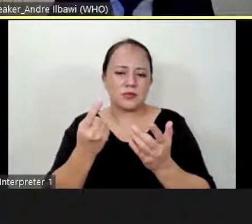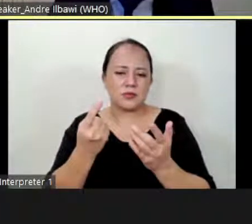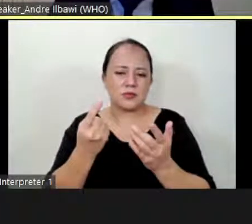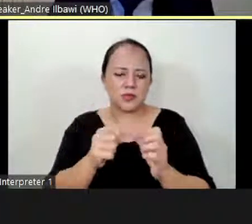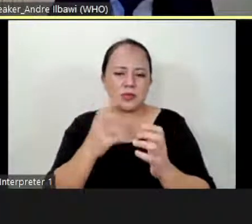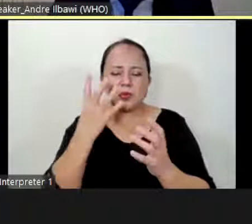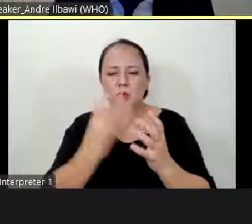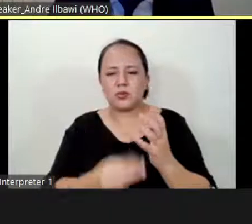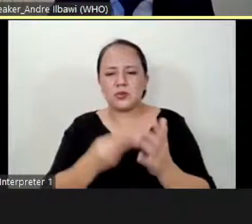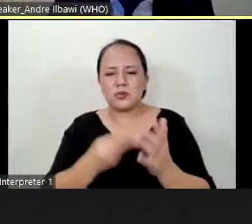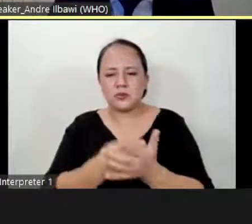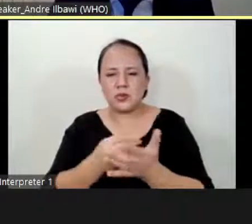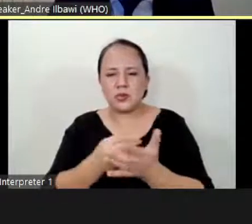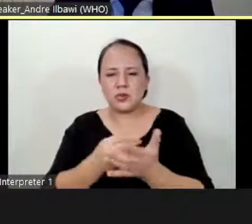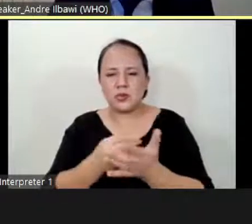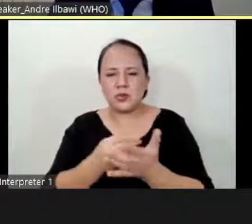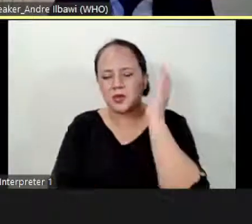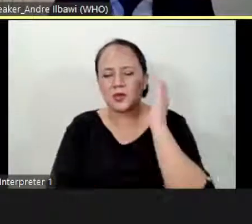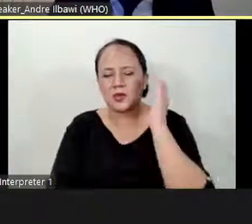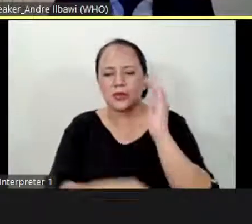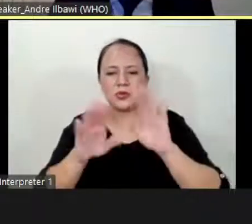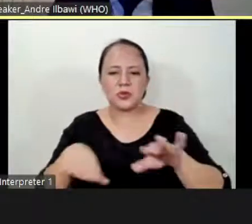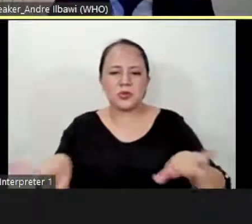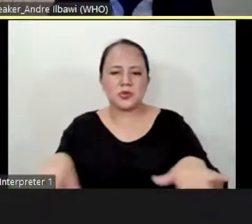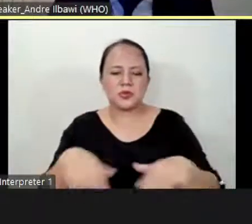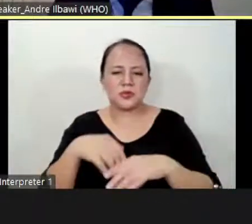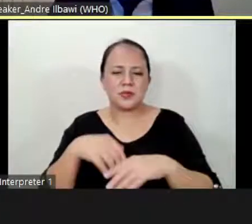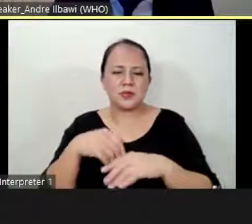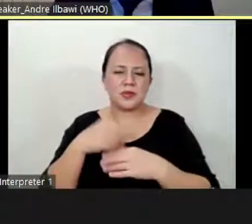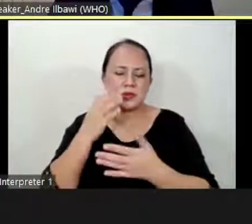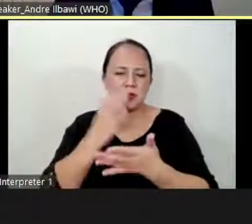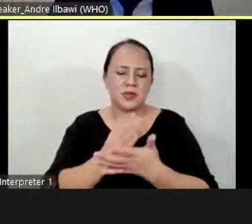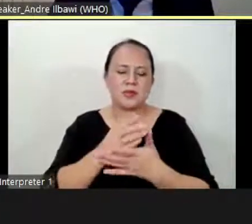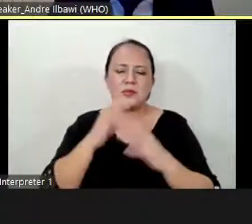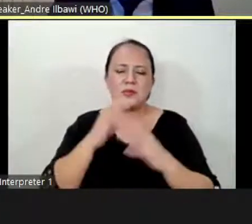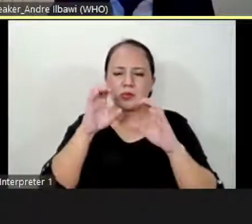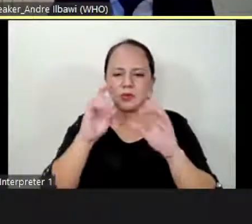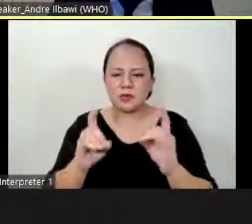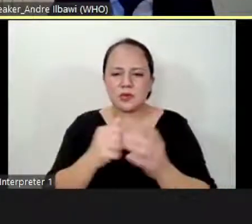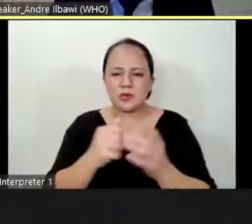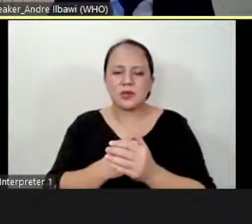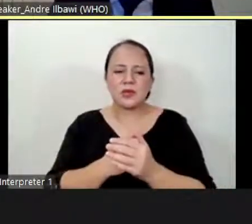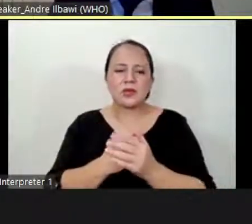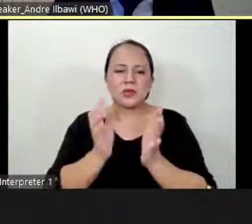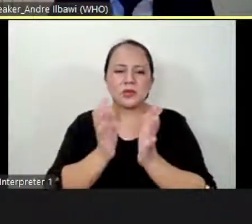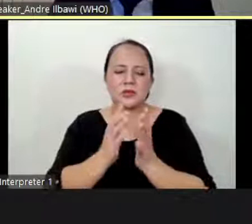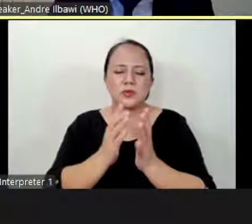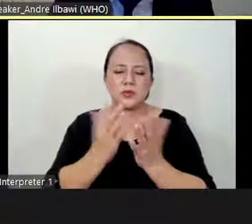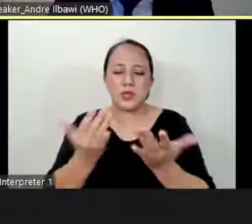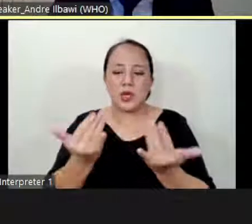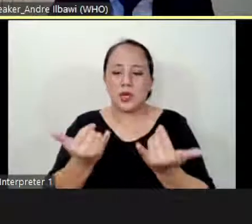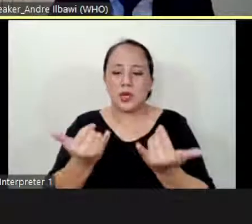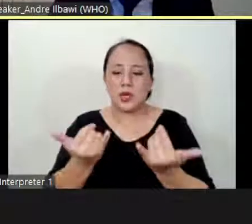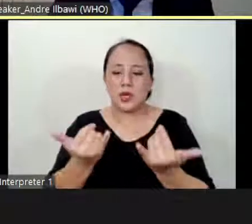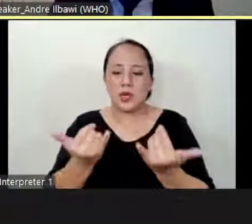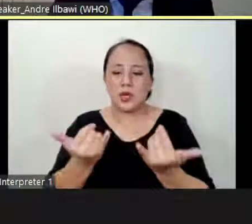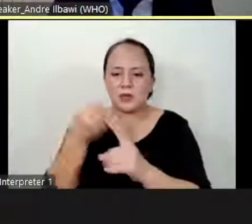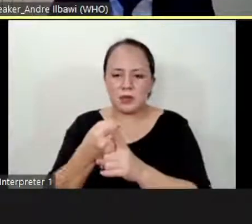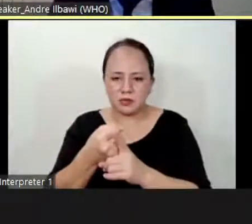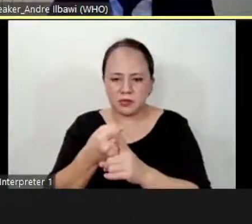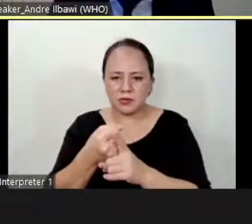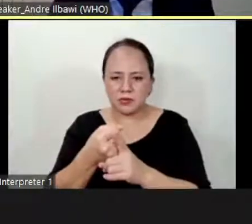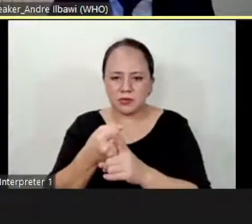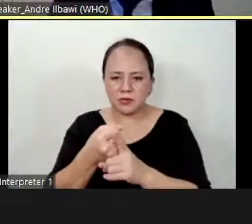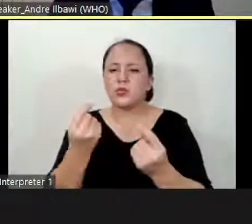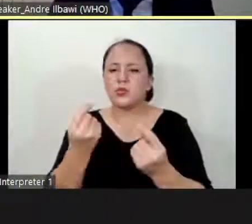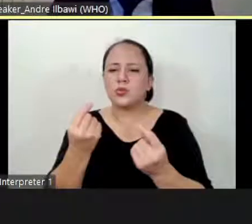into poverty. Children are losing educational opportunities. This is a generational impact. So what can we